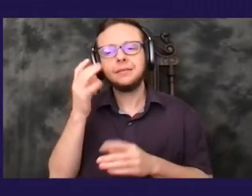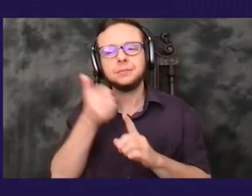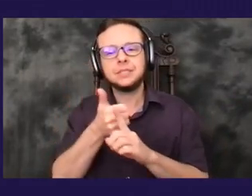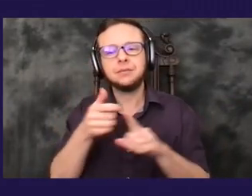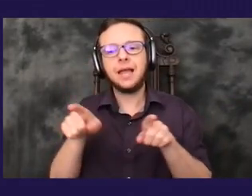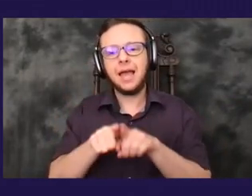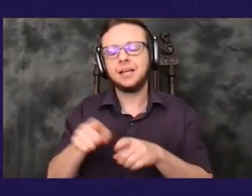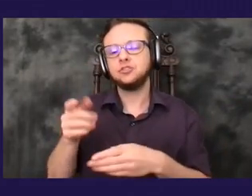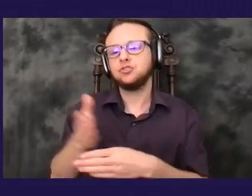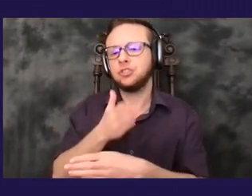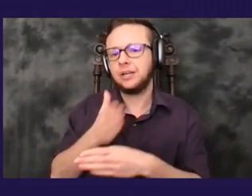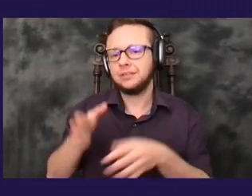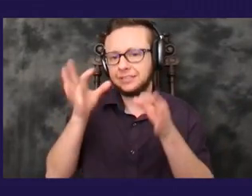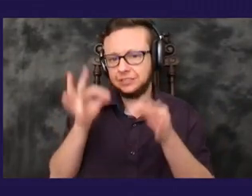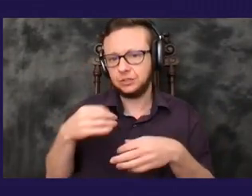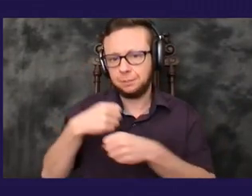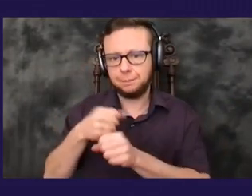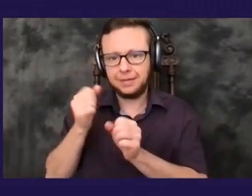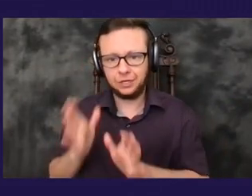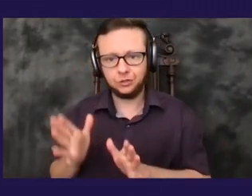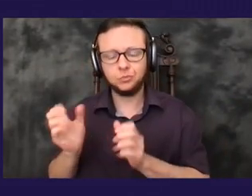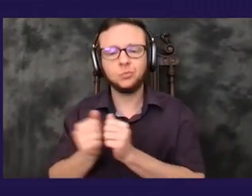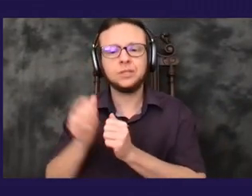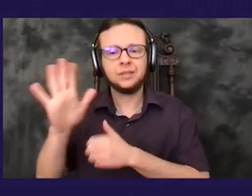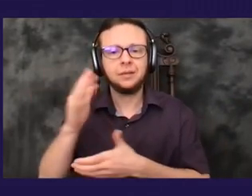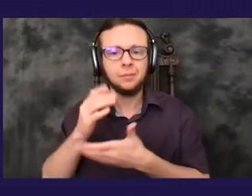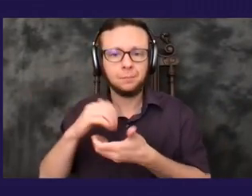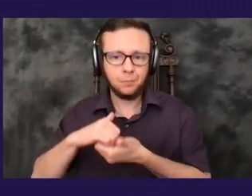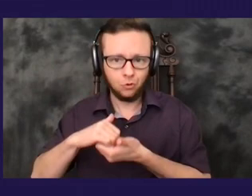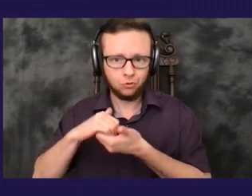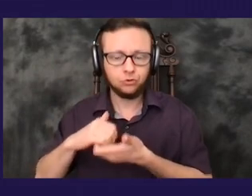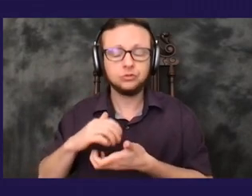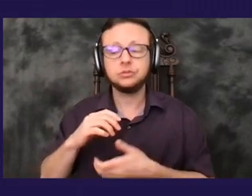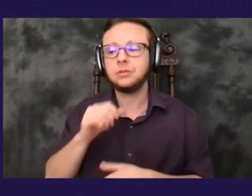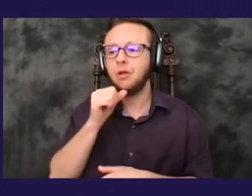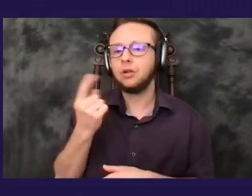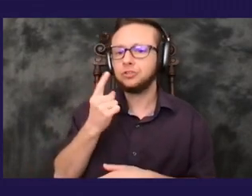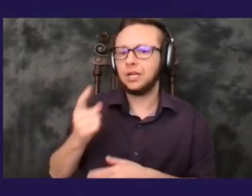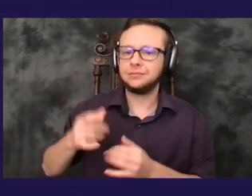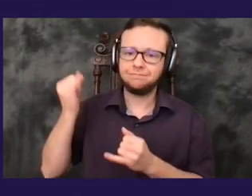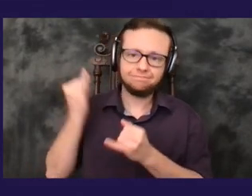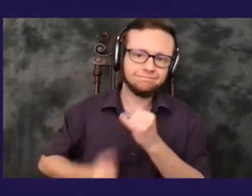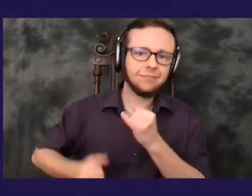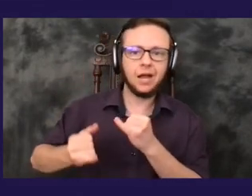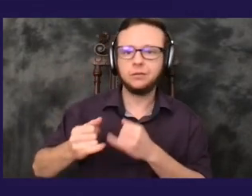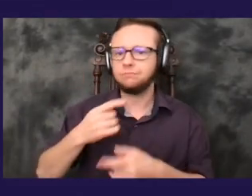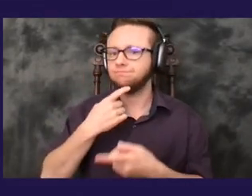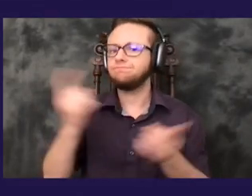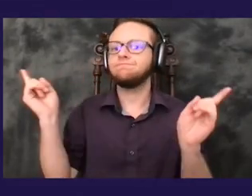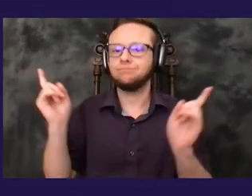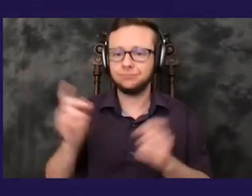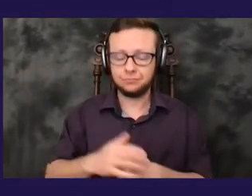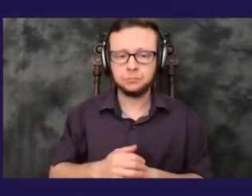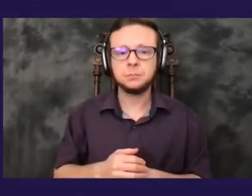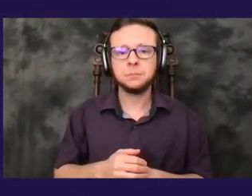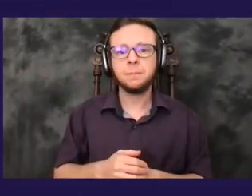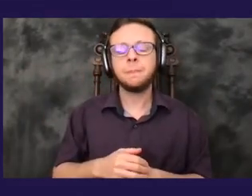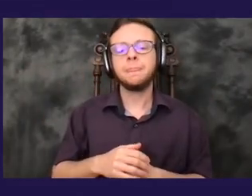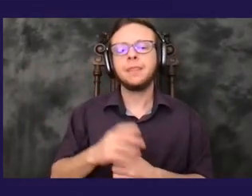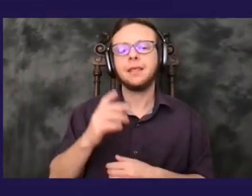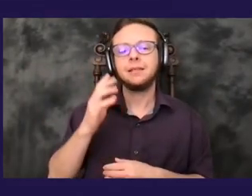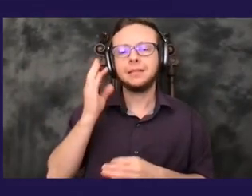partners, rather than, again, the final end-all be-all. You know, and again, to Kate's comment a little bit about like rumoring, being able